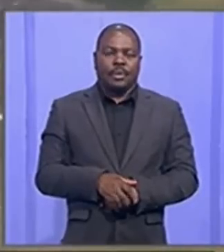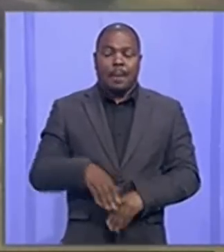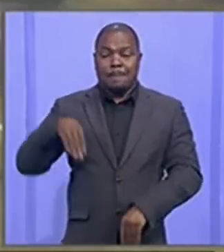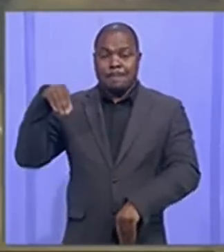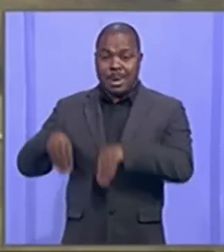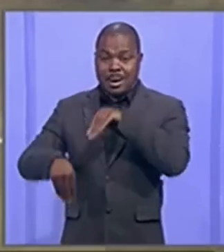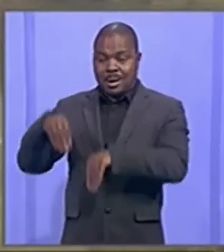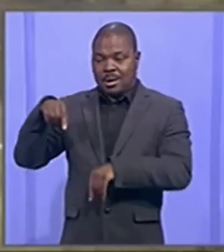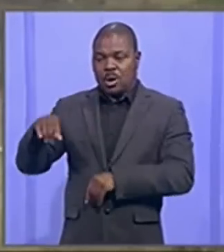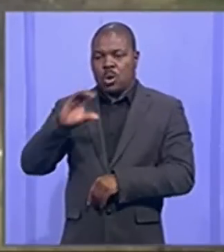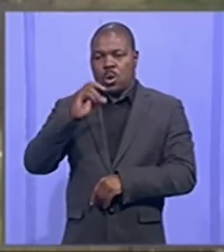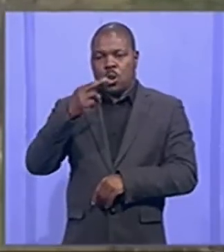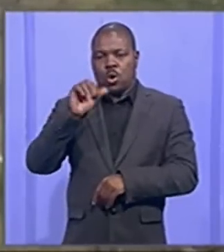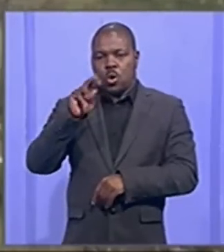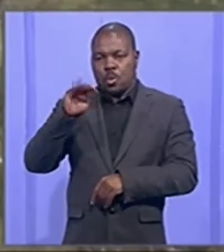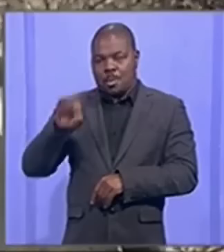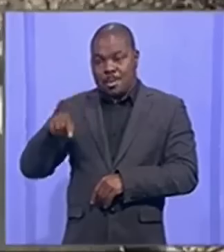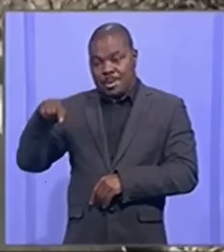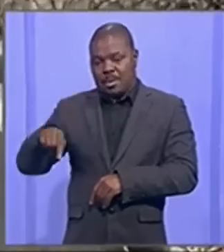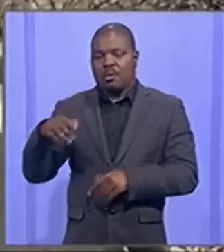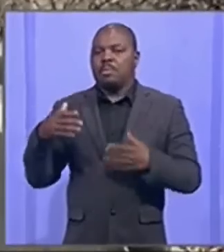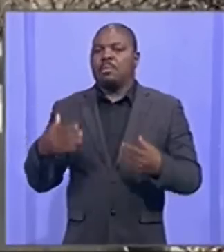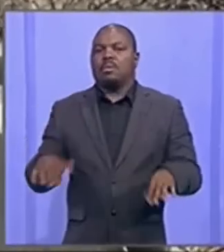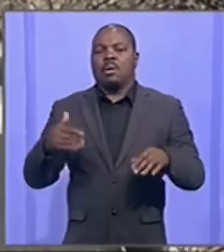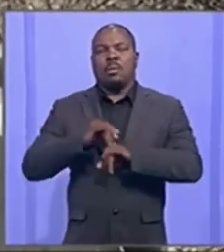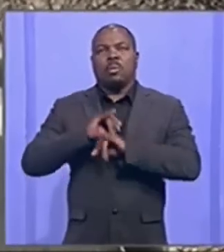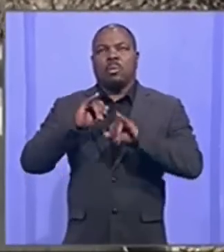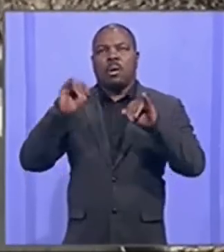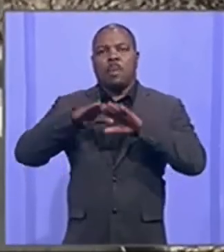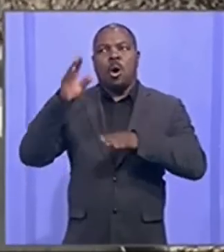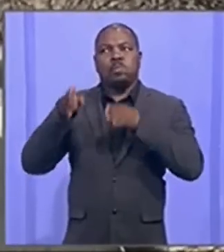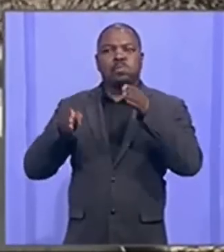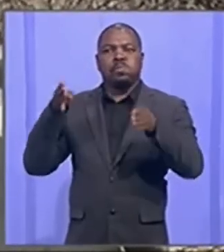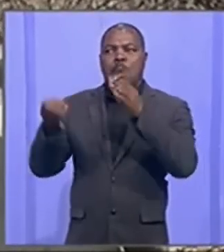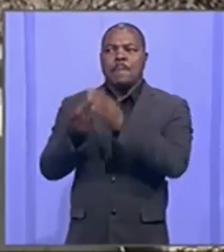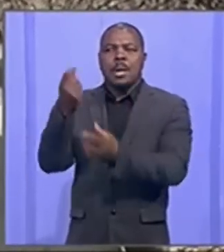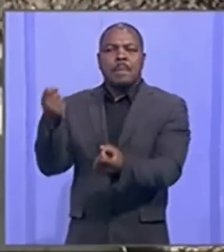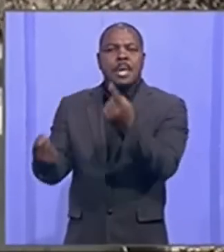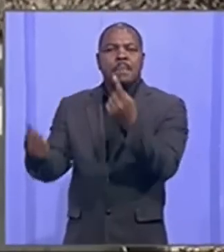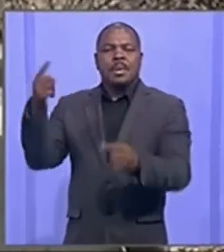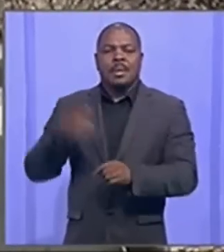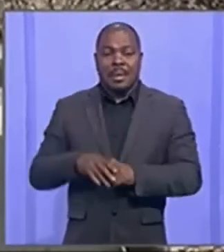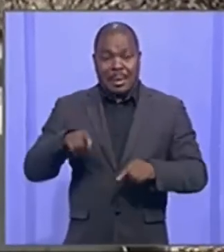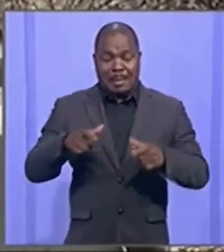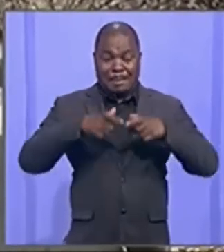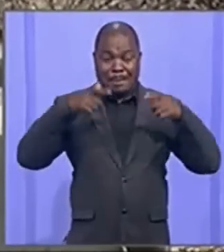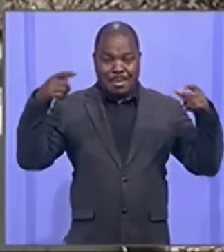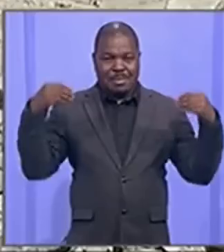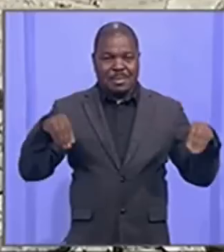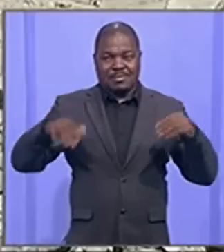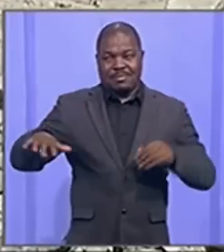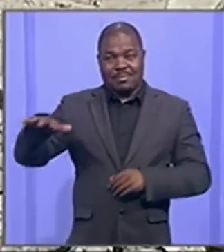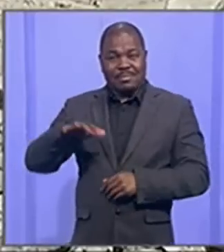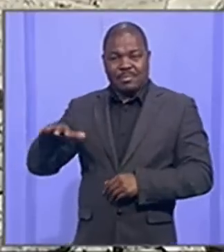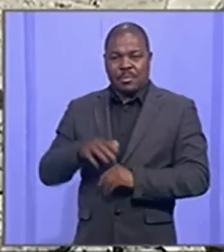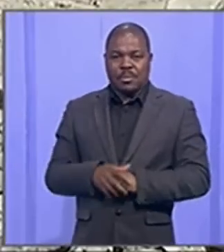Meepo ya chrome mono e tsweletse go anama ebile ke kgwebo e kgolo mo motseng ono. O ka